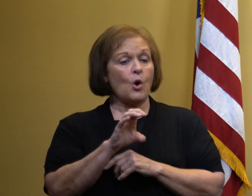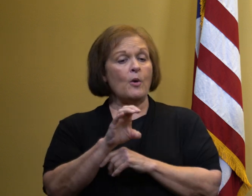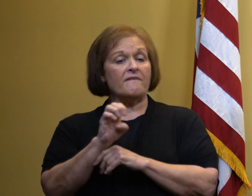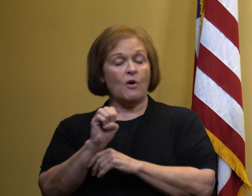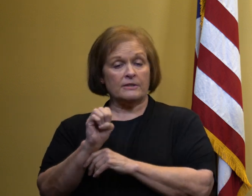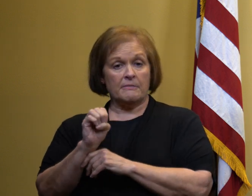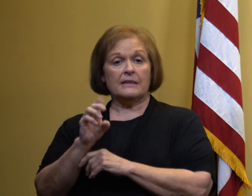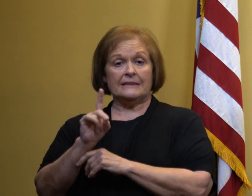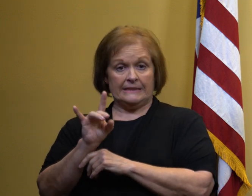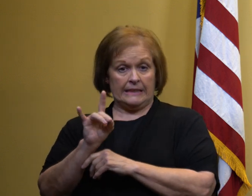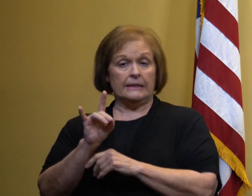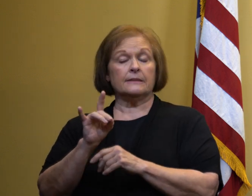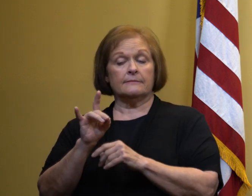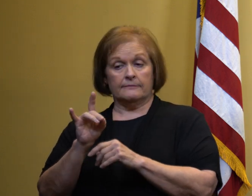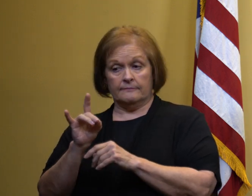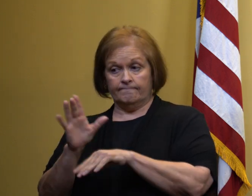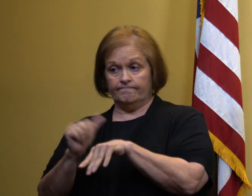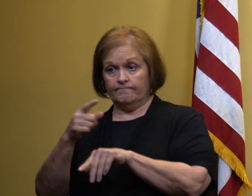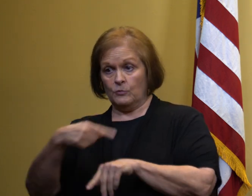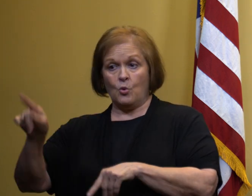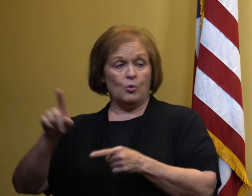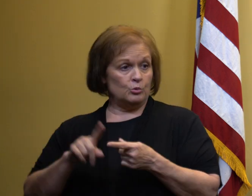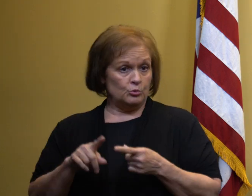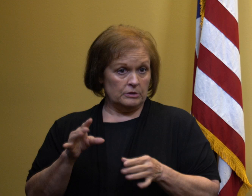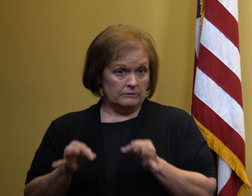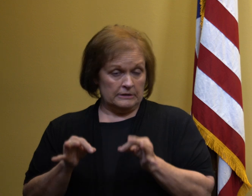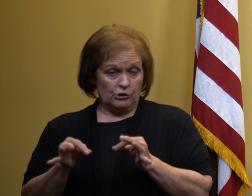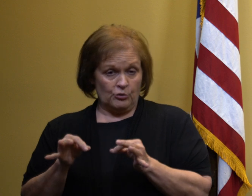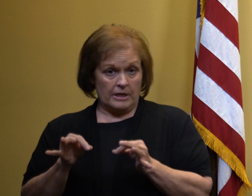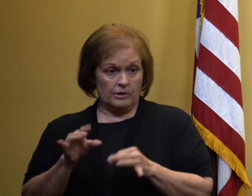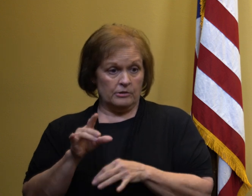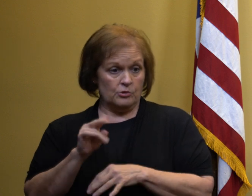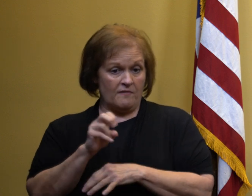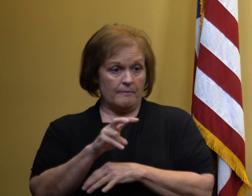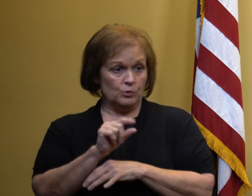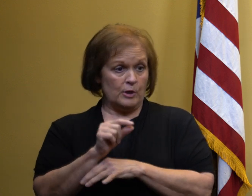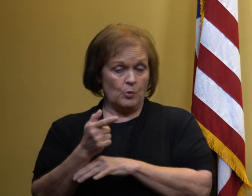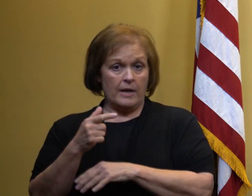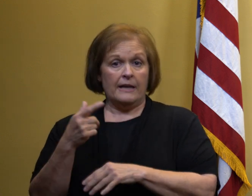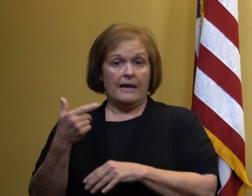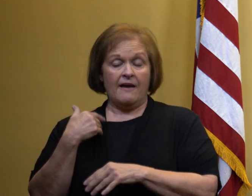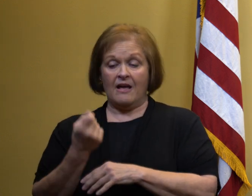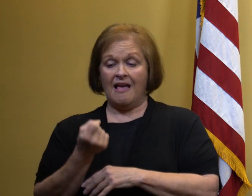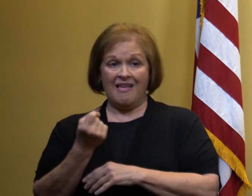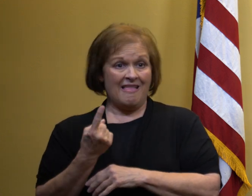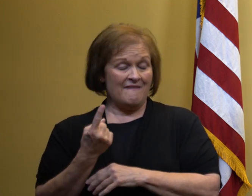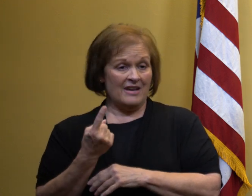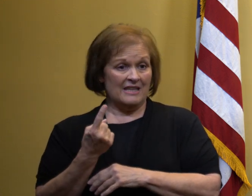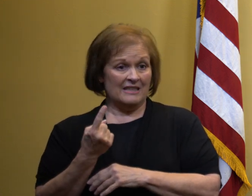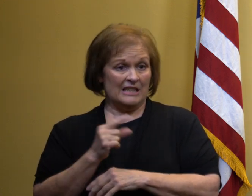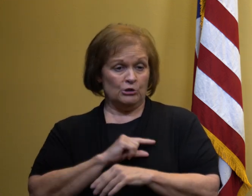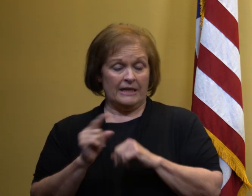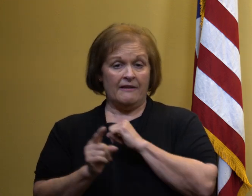bring the Plaza Tower to a hearing in November of 2021, received 11 guilty findings from a